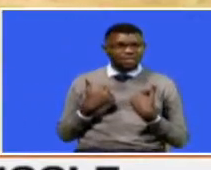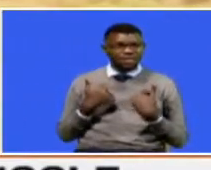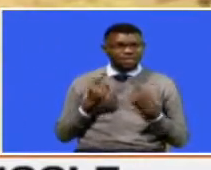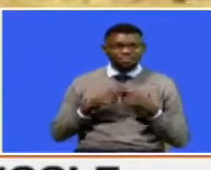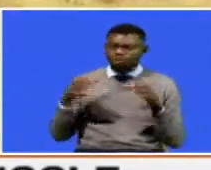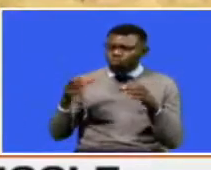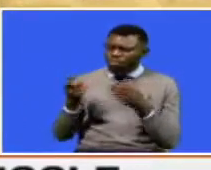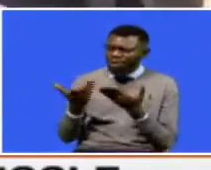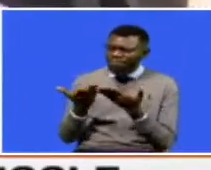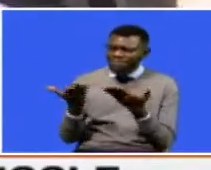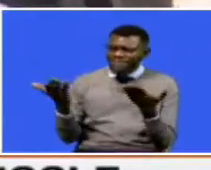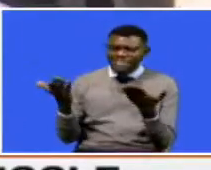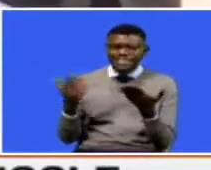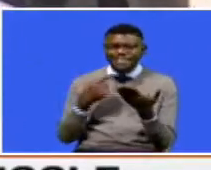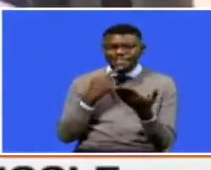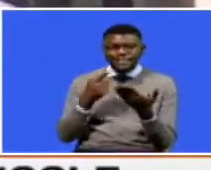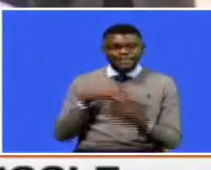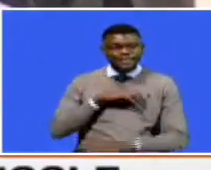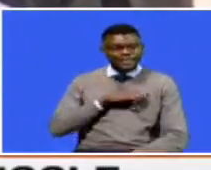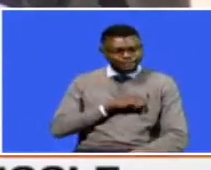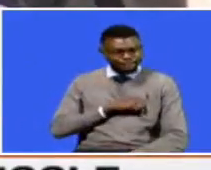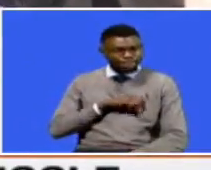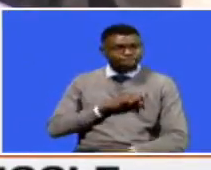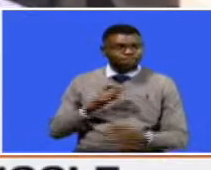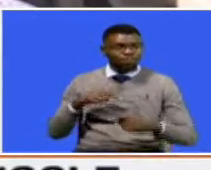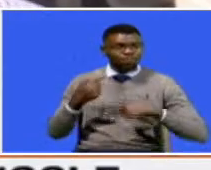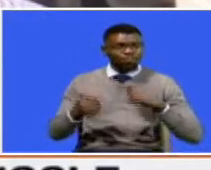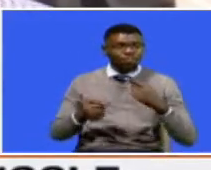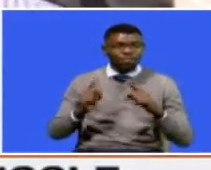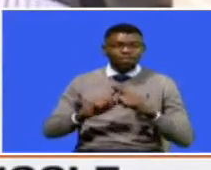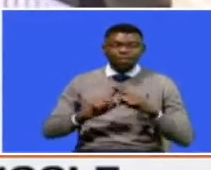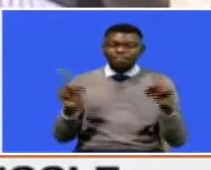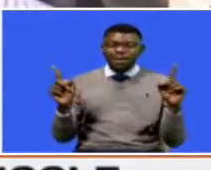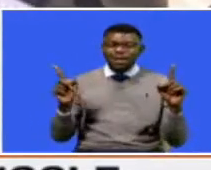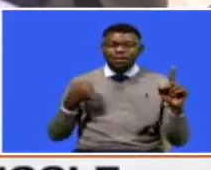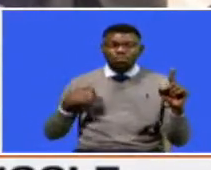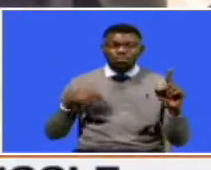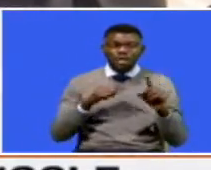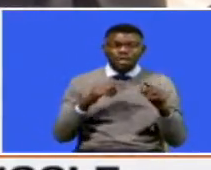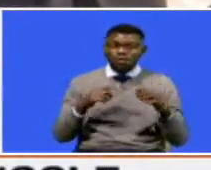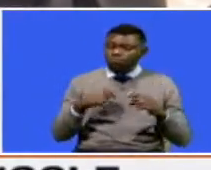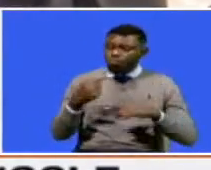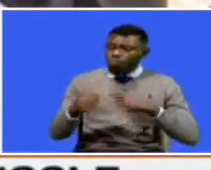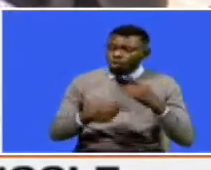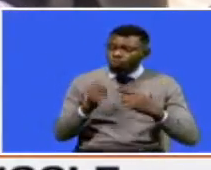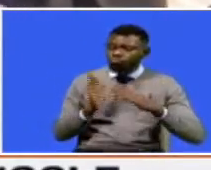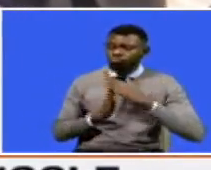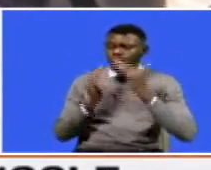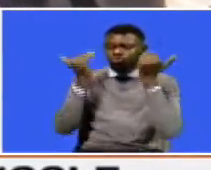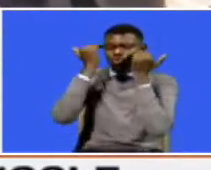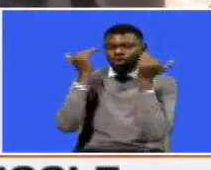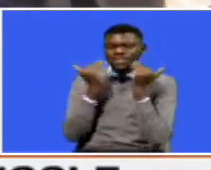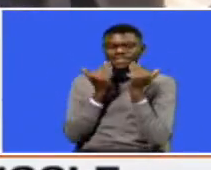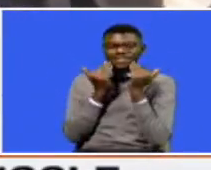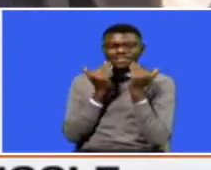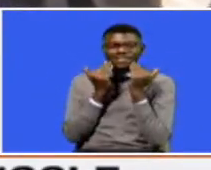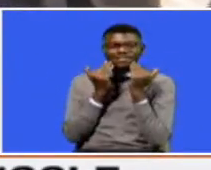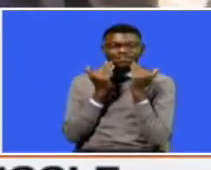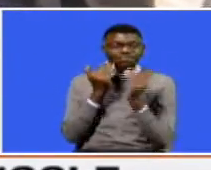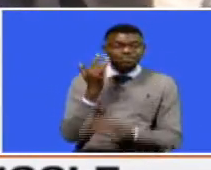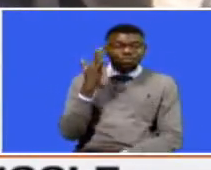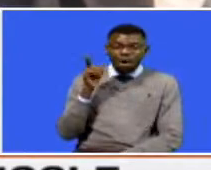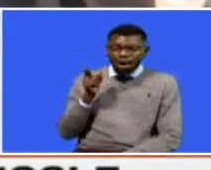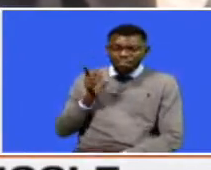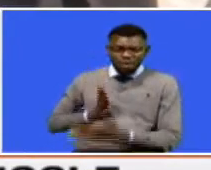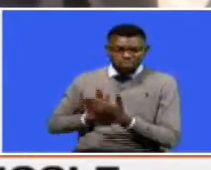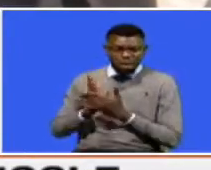to remain put. And actually, we are actually welcoming them to proceed to Supreme Court because it is